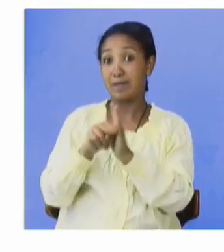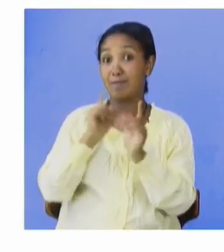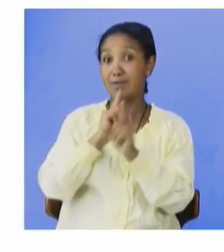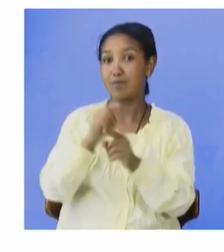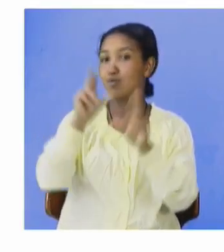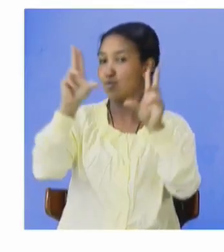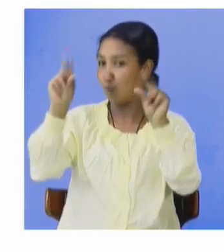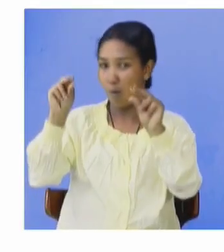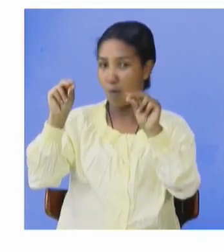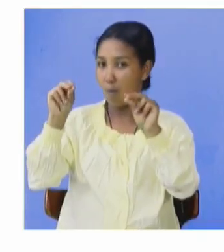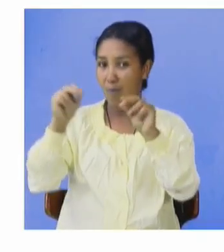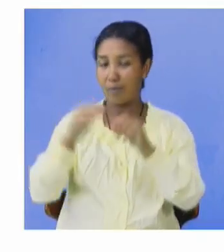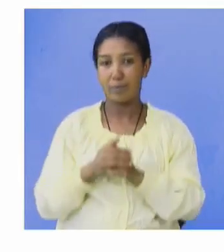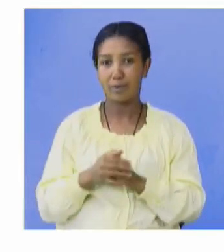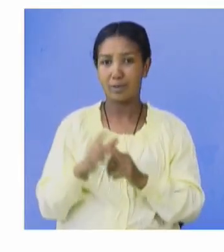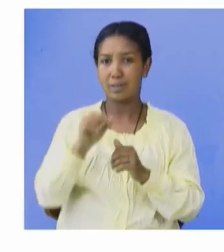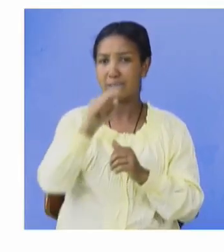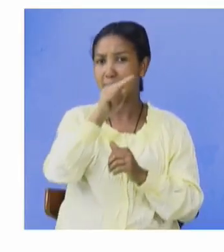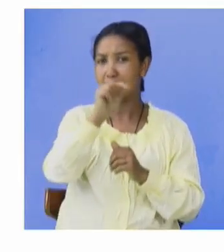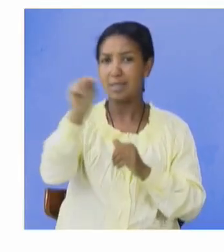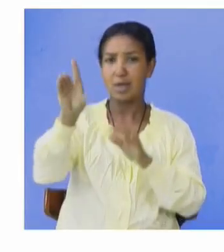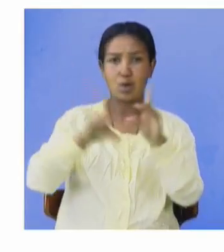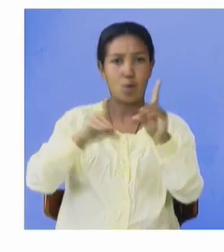No. They don't.